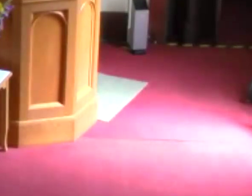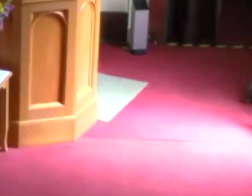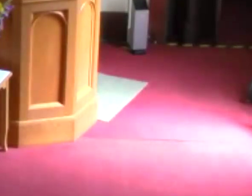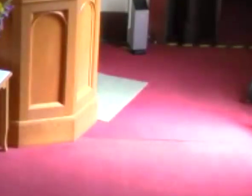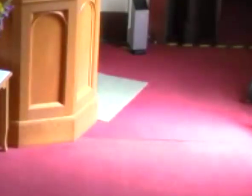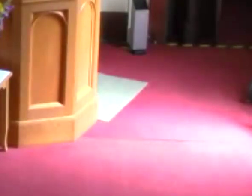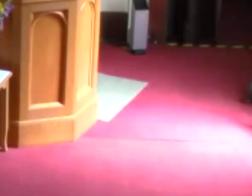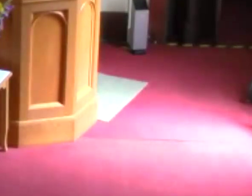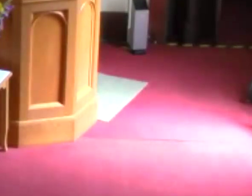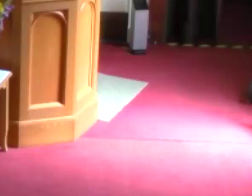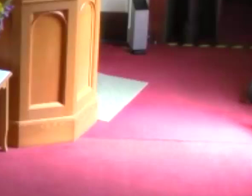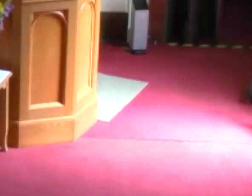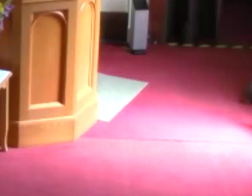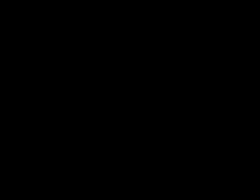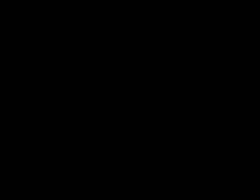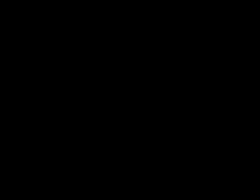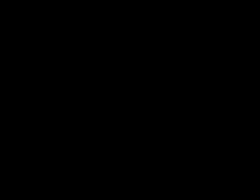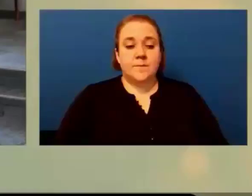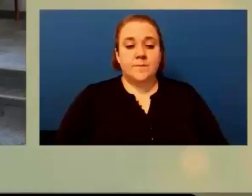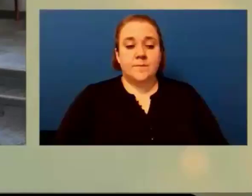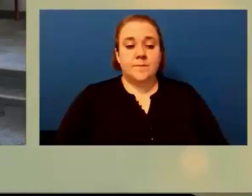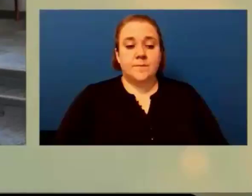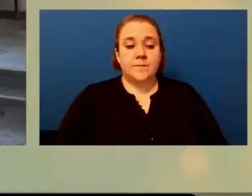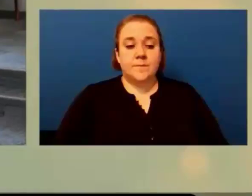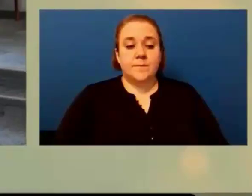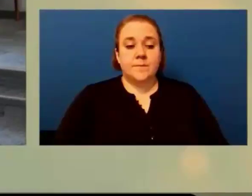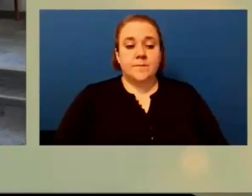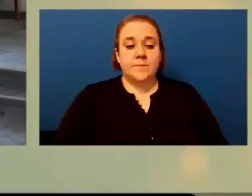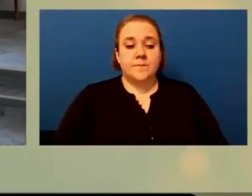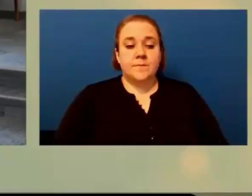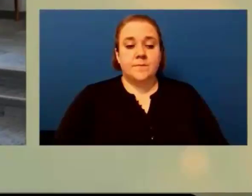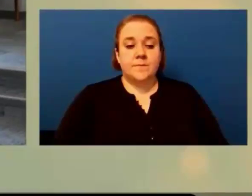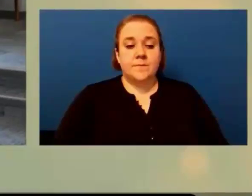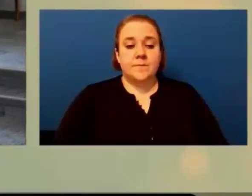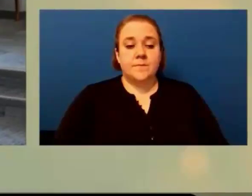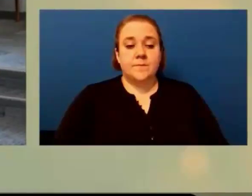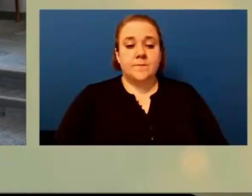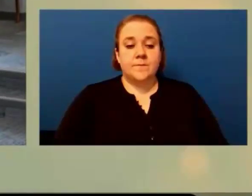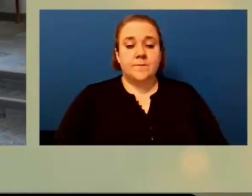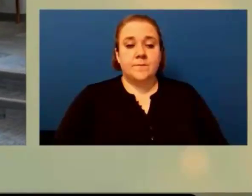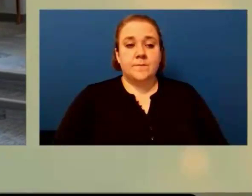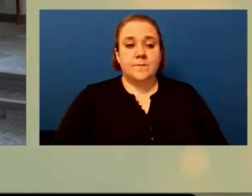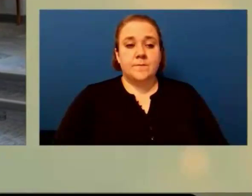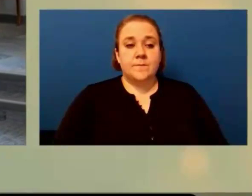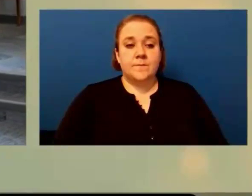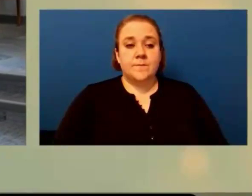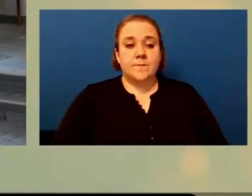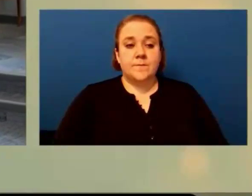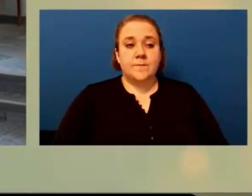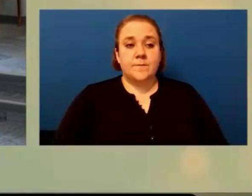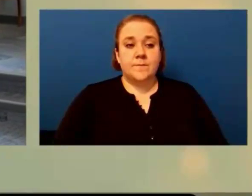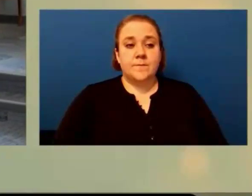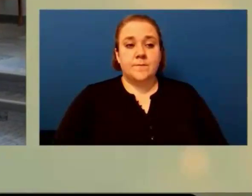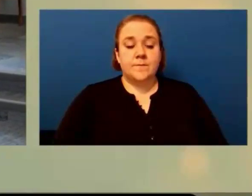We weave, we mend, and we keep the circle whole together. As we pass this yarn